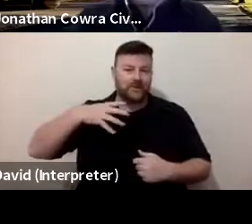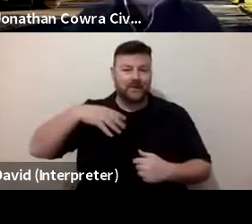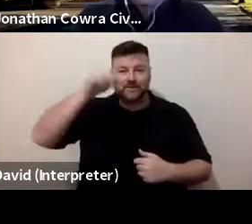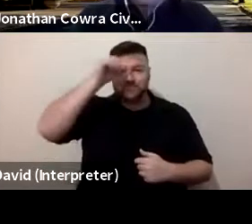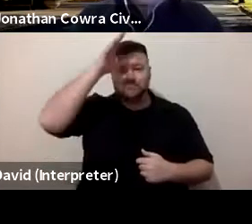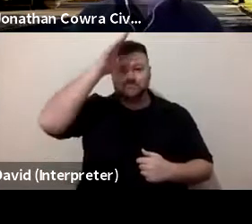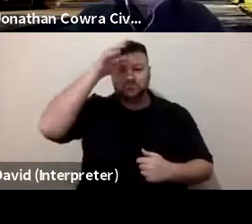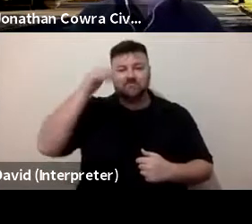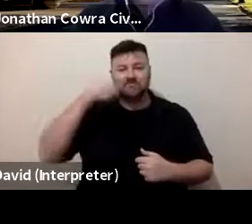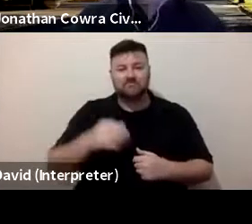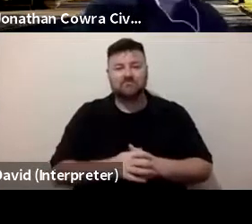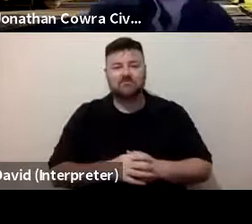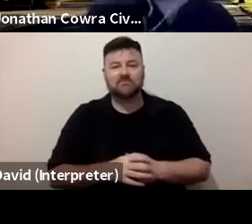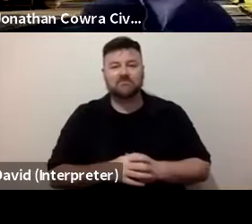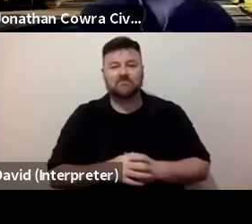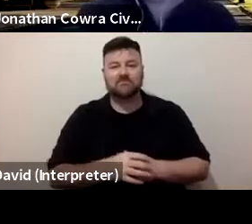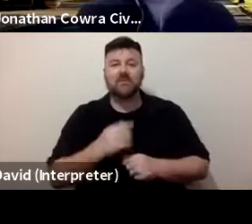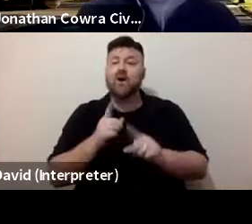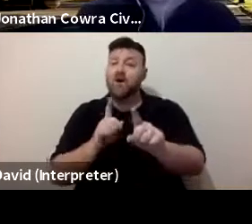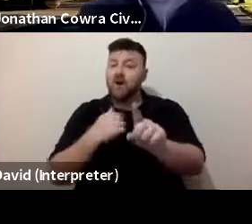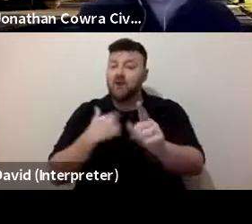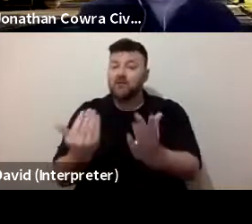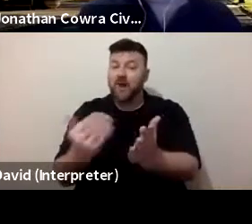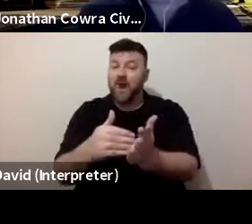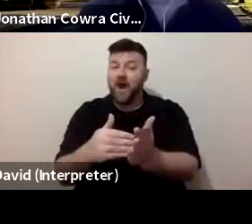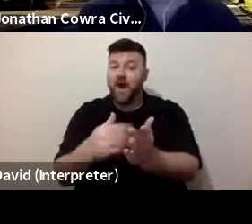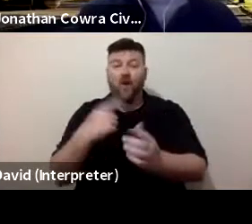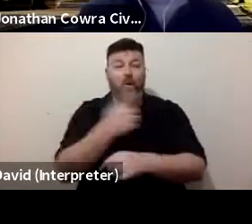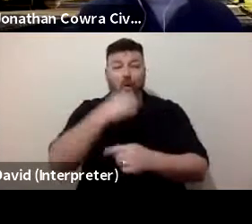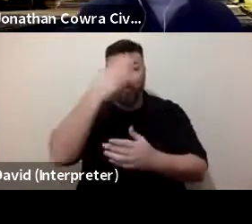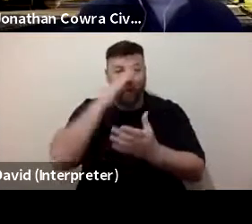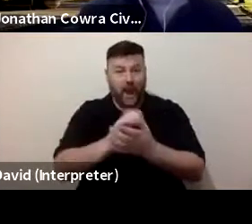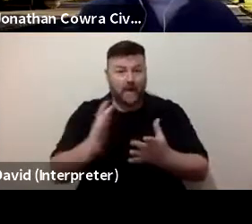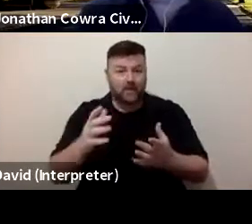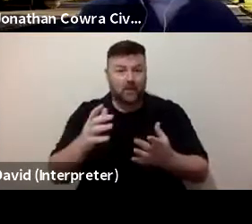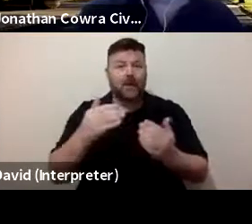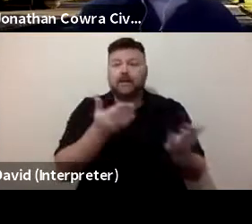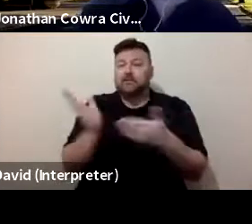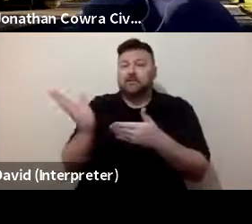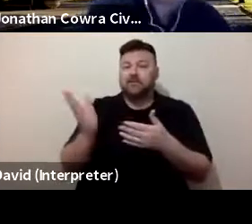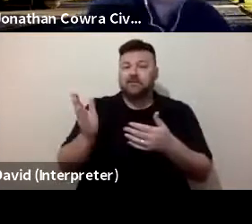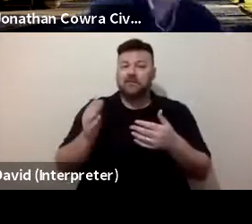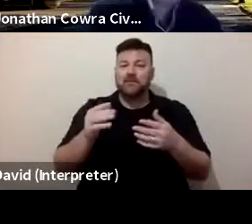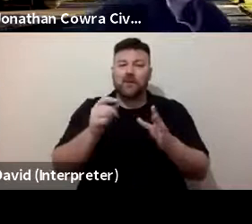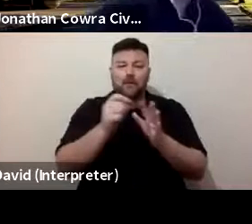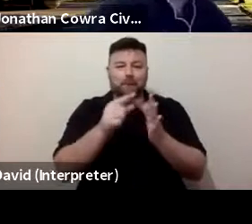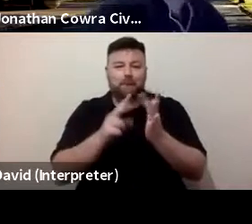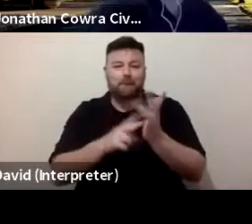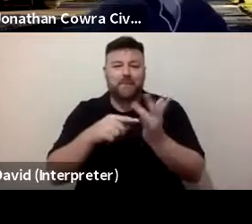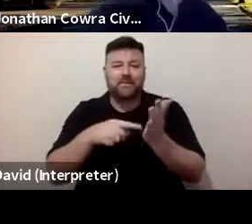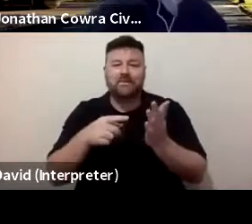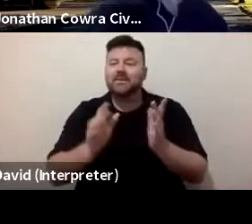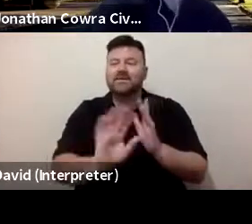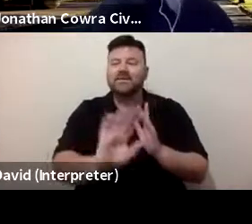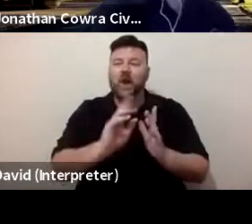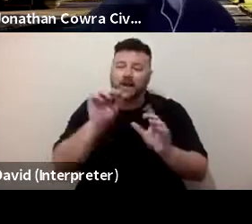knowledge bases, I guess. And I just did want to add, when I said that we were all experts in pivoting before, I meant pivoting in our own time, of course, because